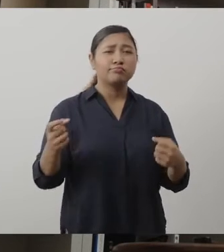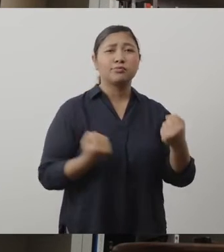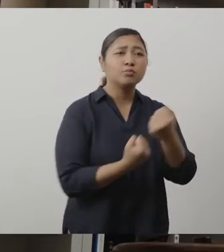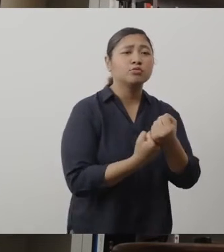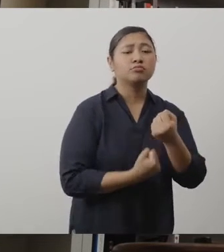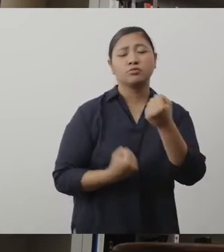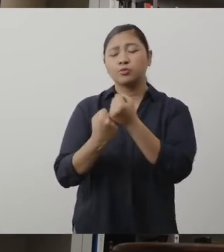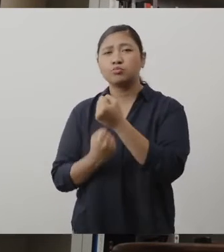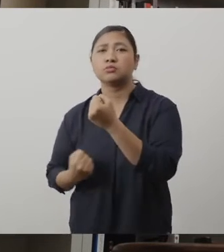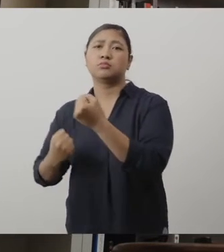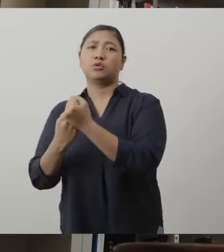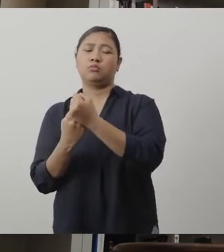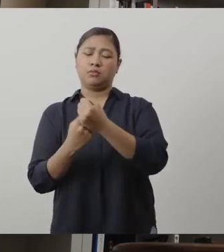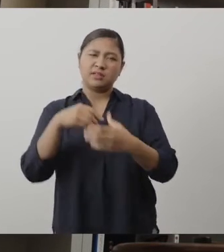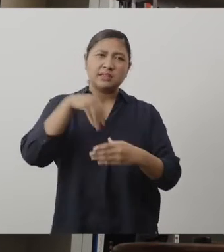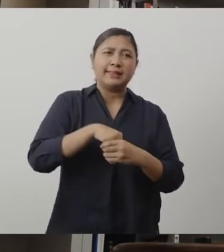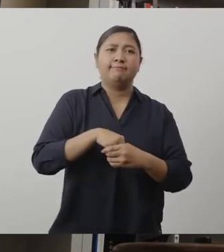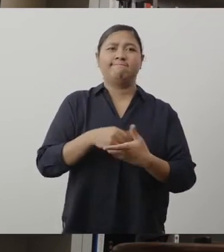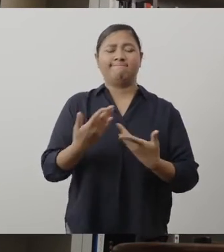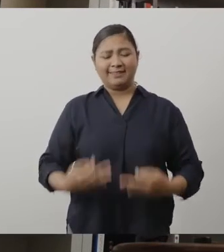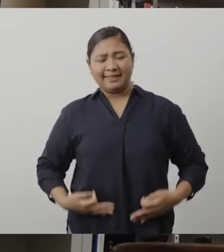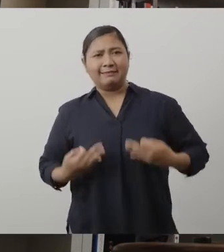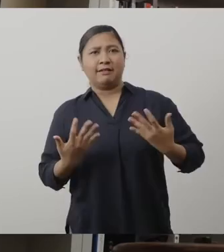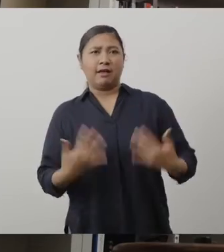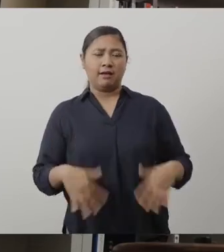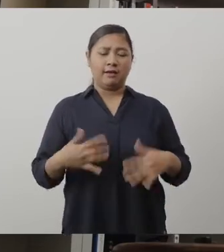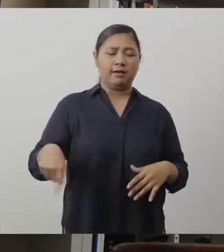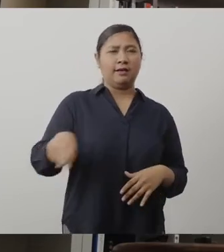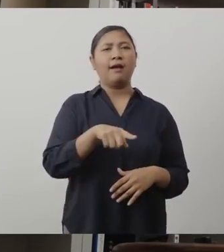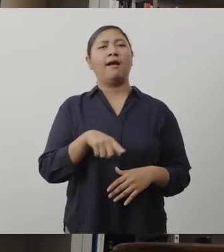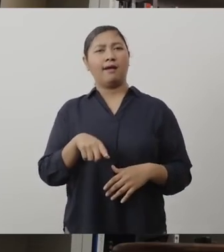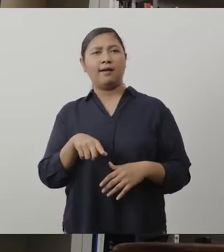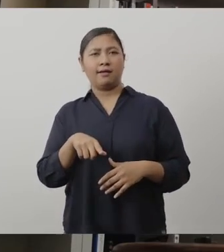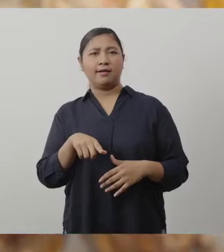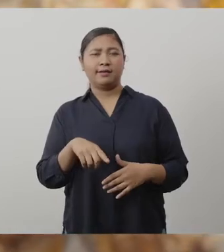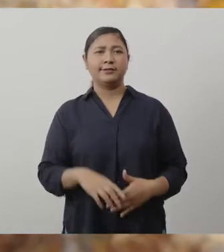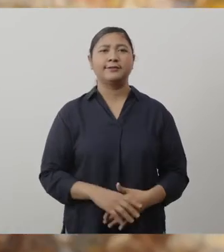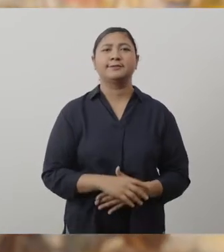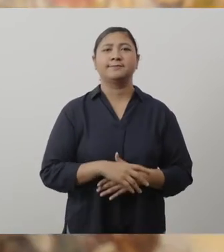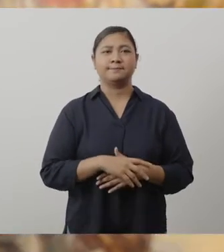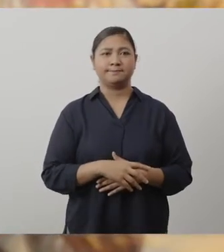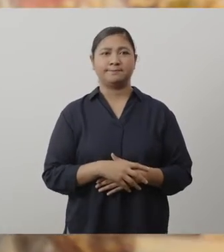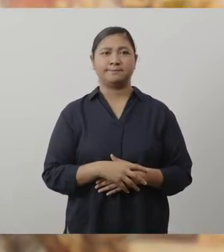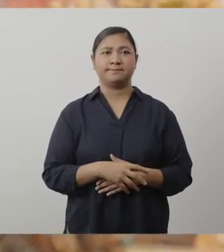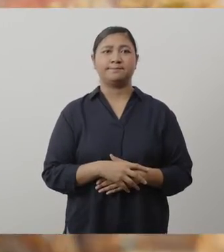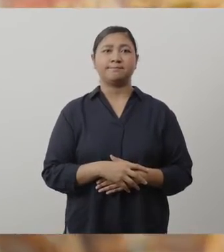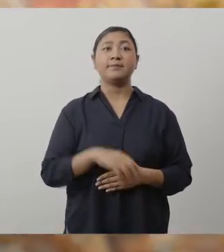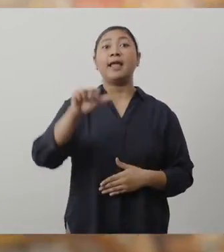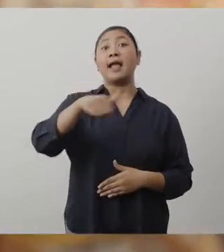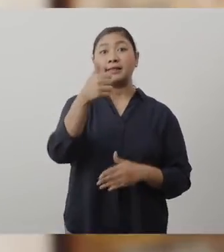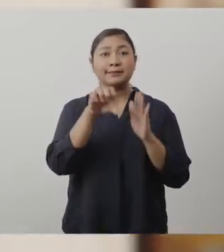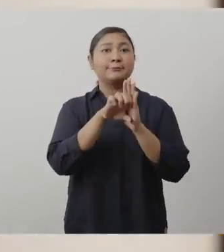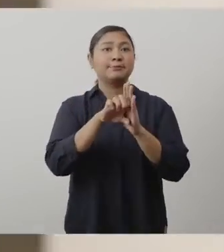friends, and my peers are all forming an important part of a support system that helps me move forward with life. And for the other art